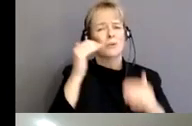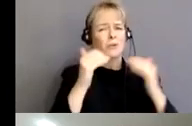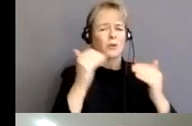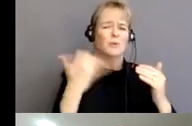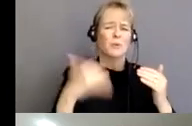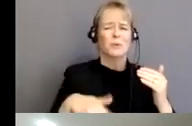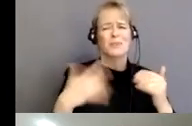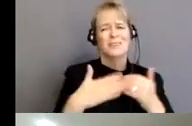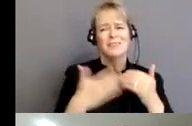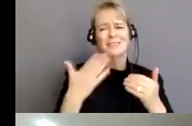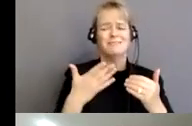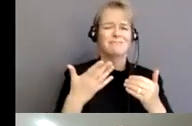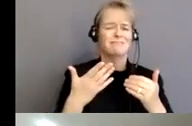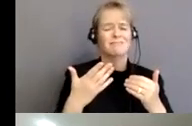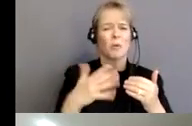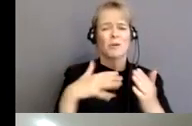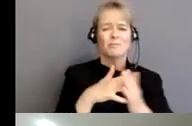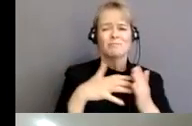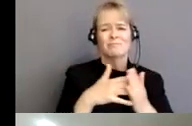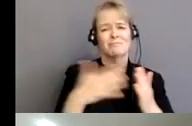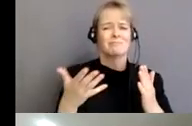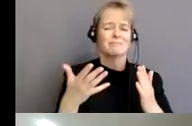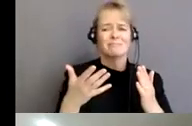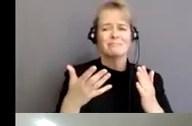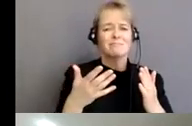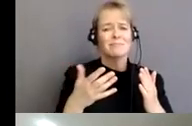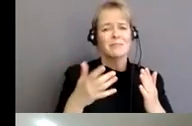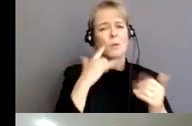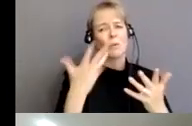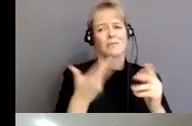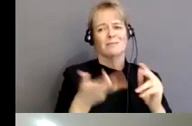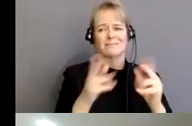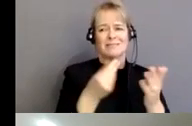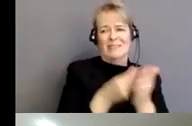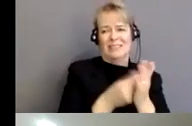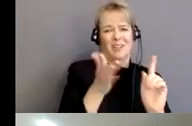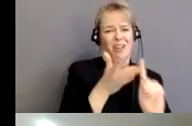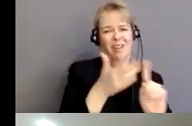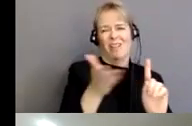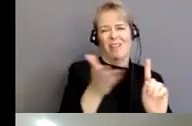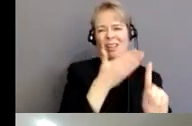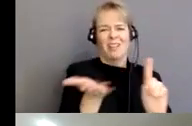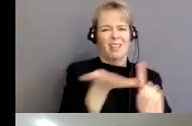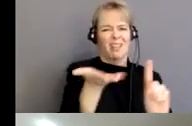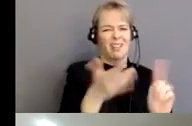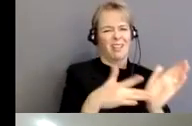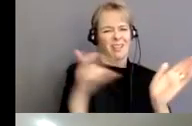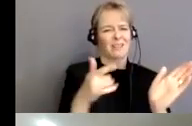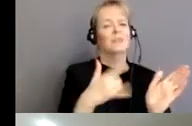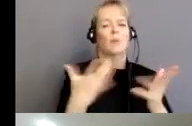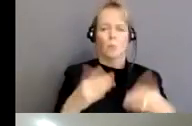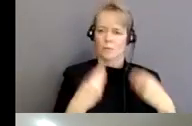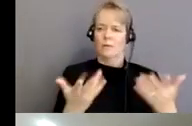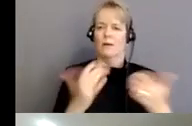And we know through COVID, there has been an increase of frauds. So we want to provide you some tips around how you can prepare and protect yourself and your